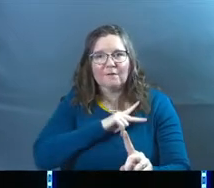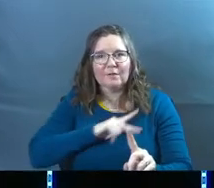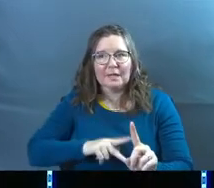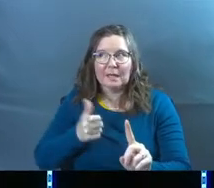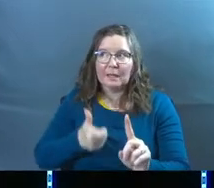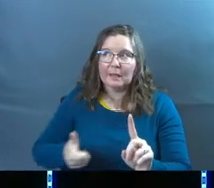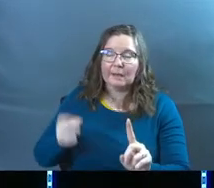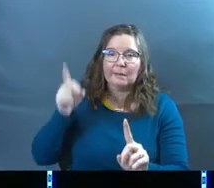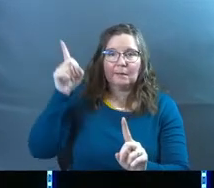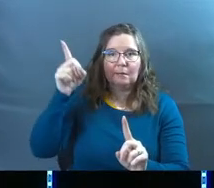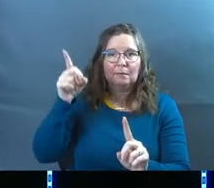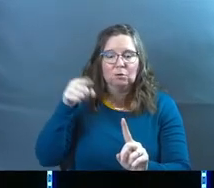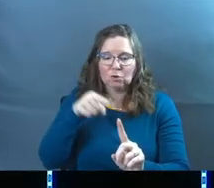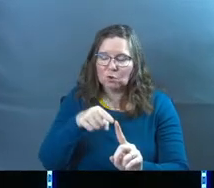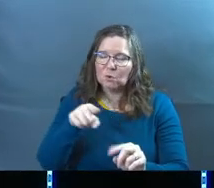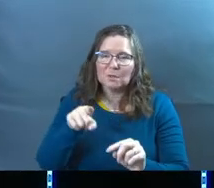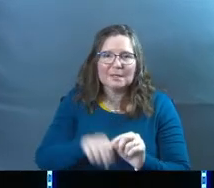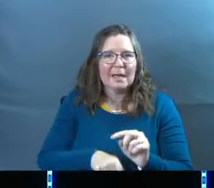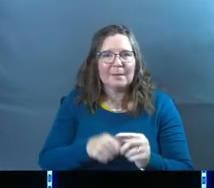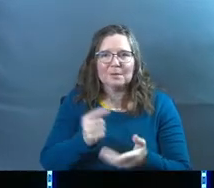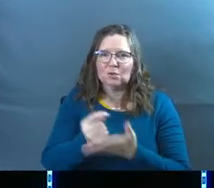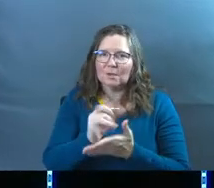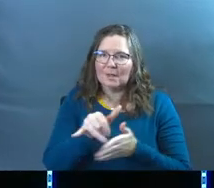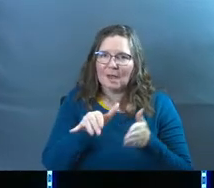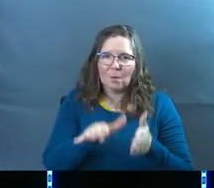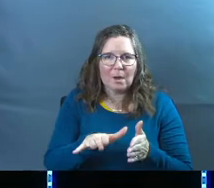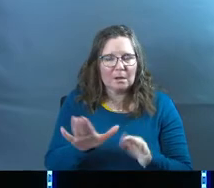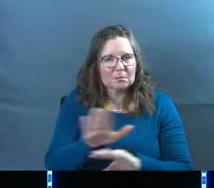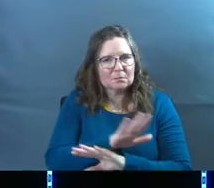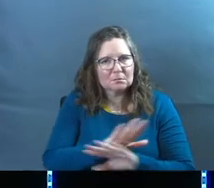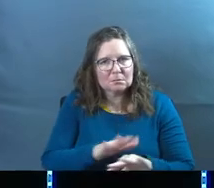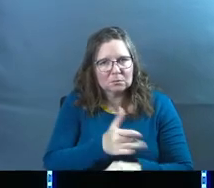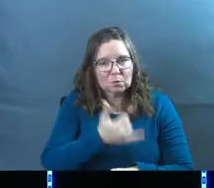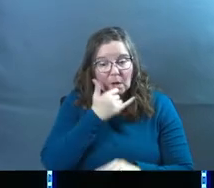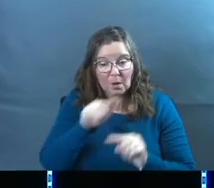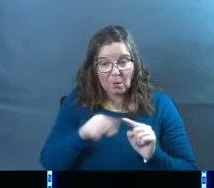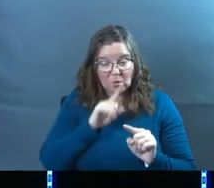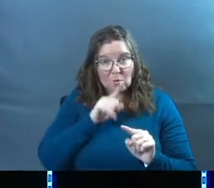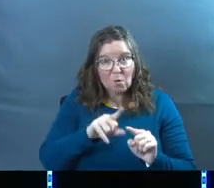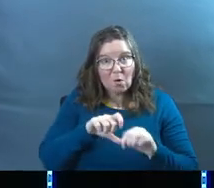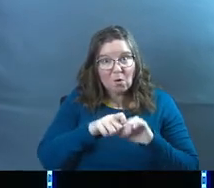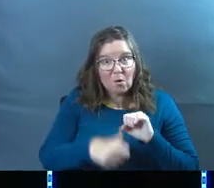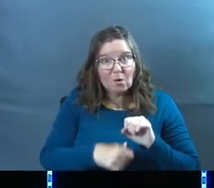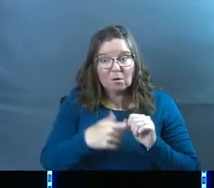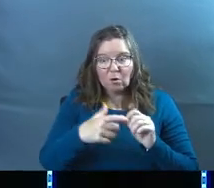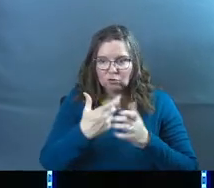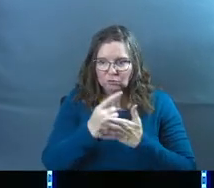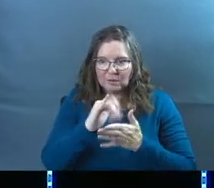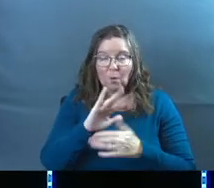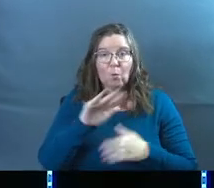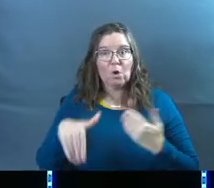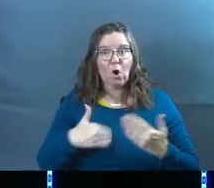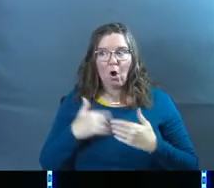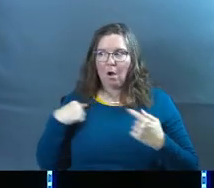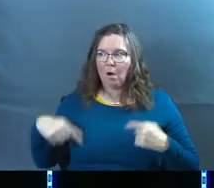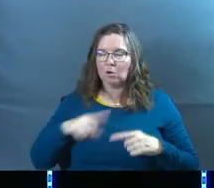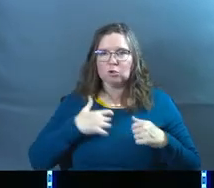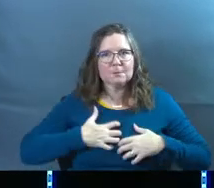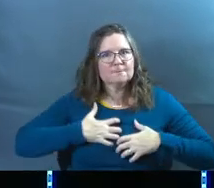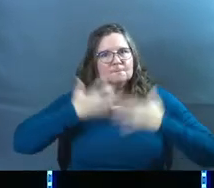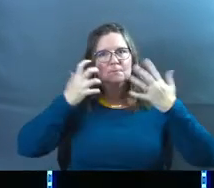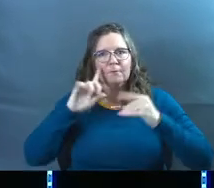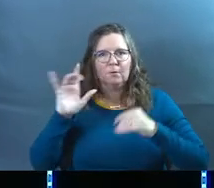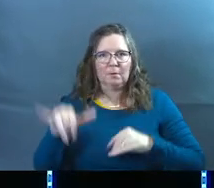King. You cannot be treated like this. And when you are, we should all be enraged over